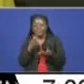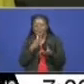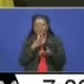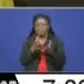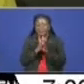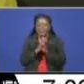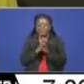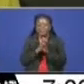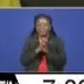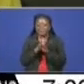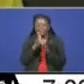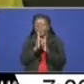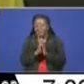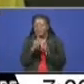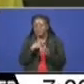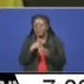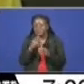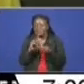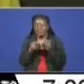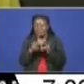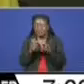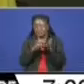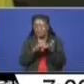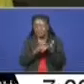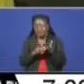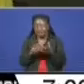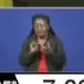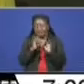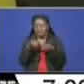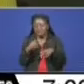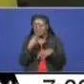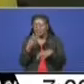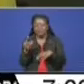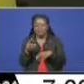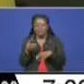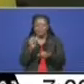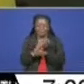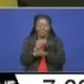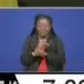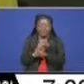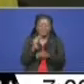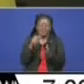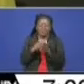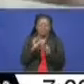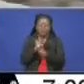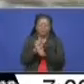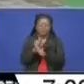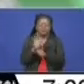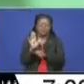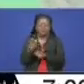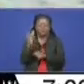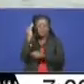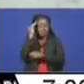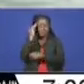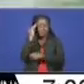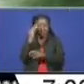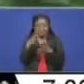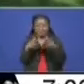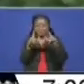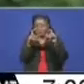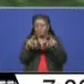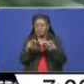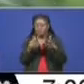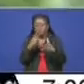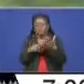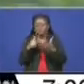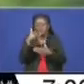tell her right there. And then I love how math, it works your brain. I love a good challenge. And so the big question is, what's